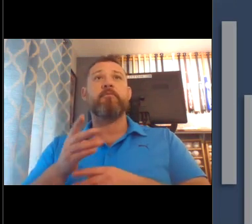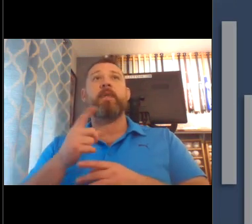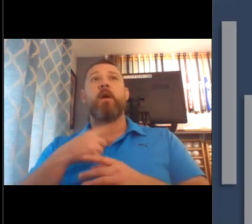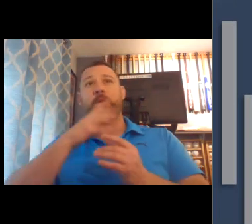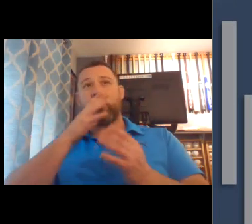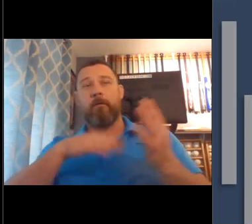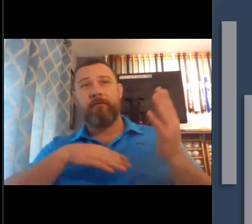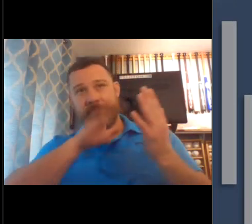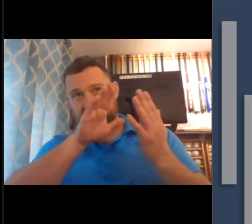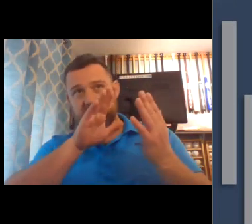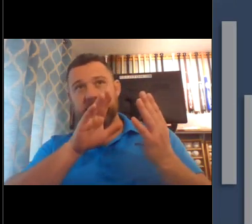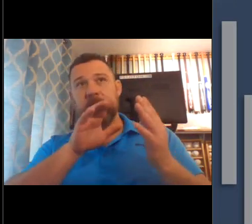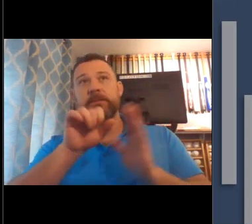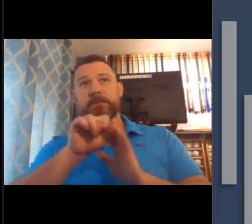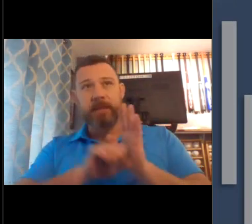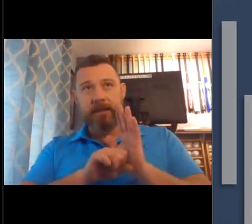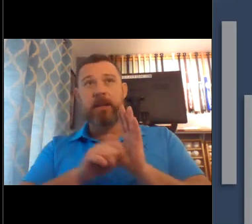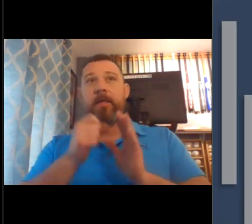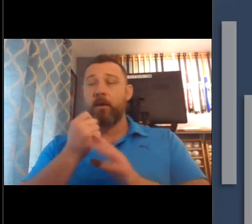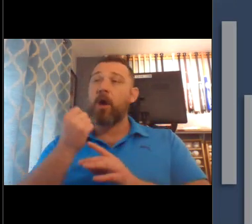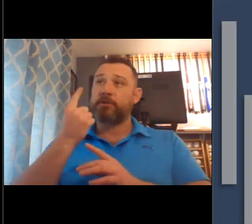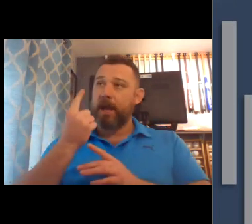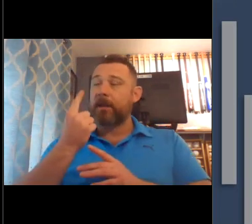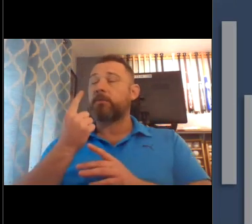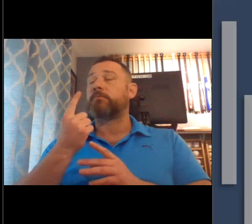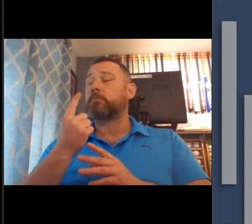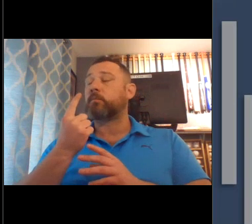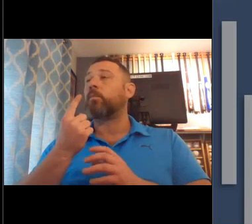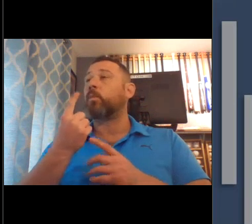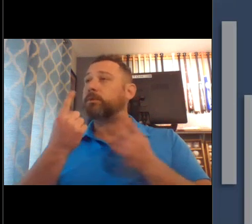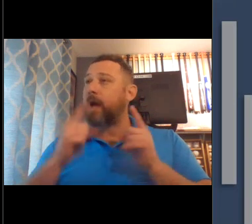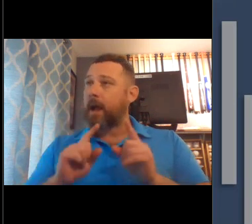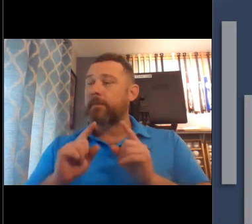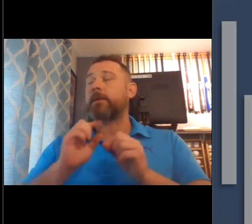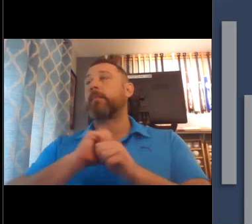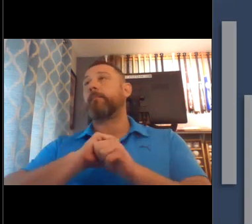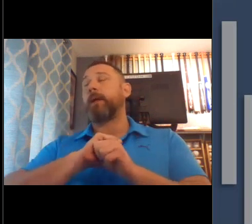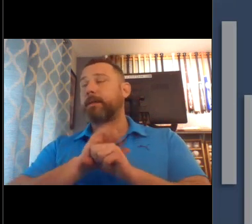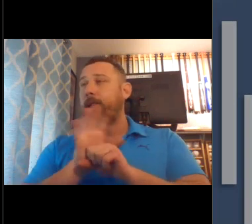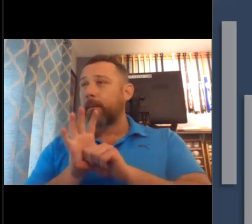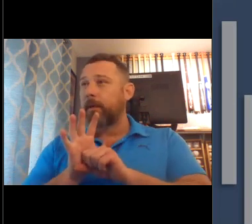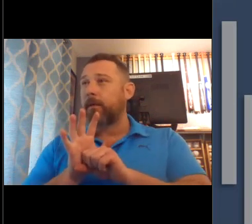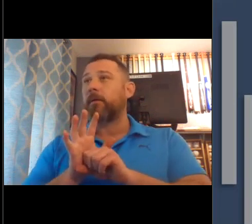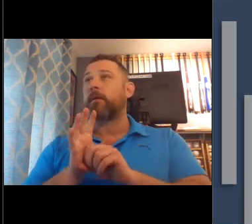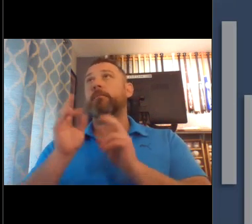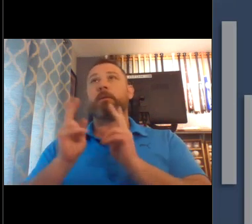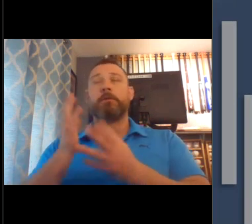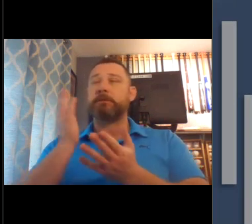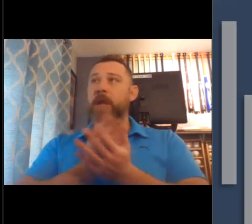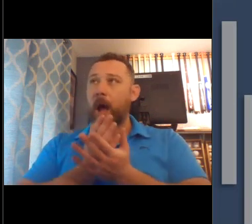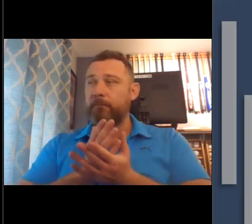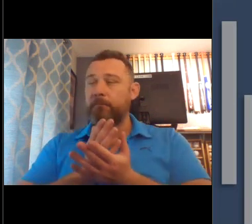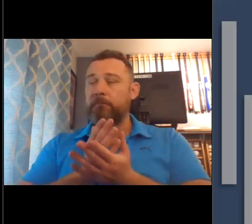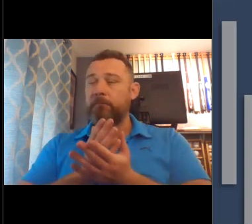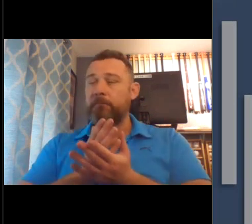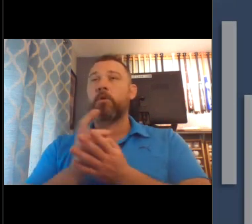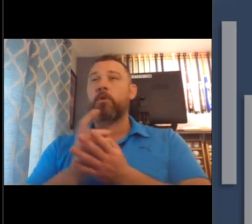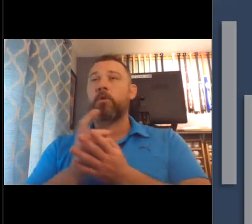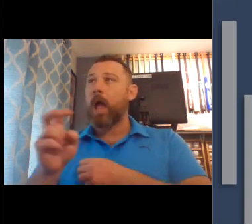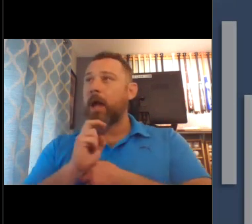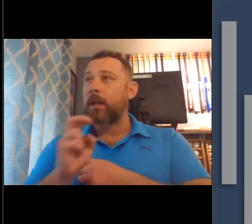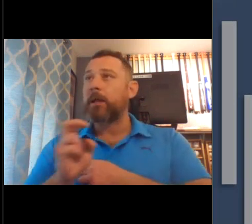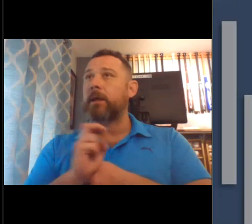I think everybody understands what's happened with the fact that the pandemic hit, people start riding transit, and